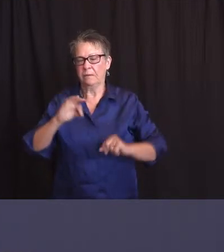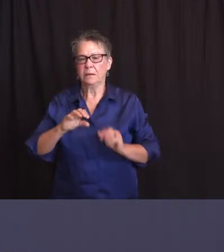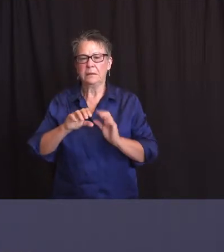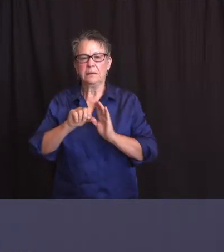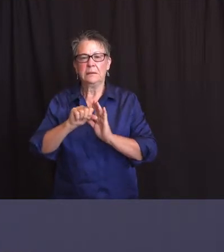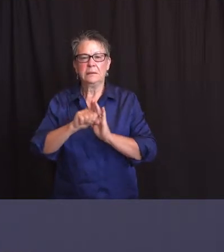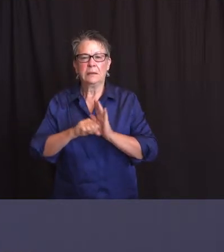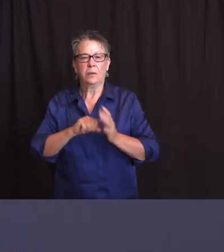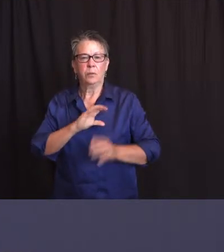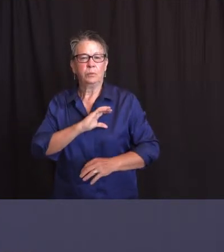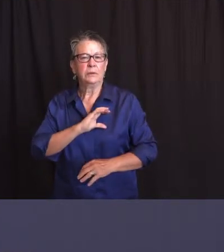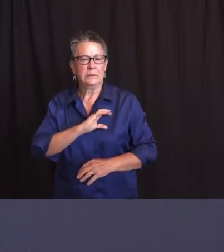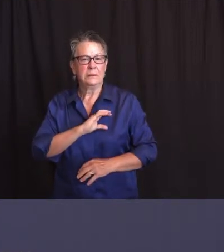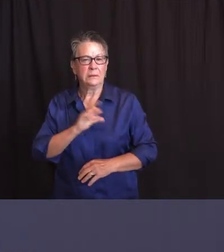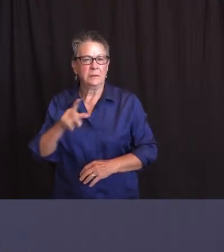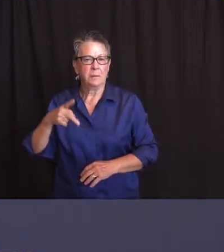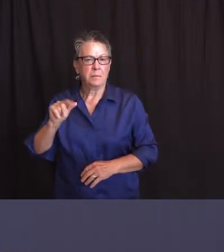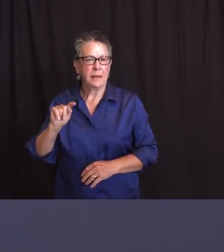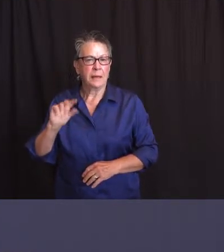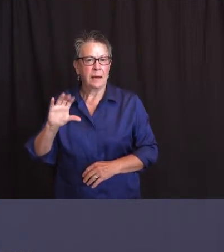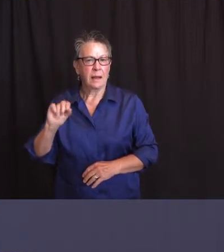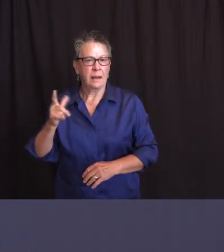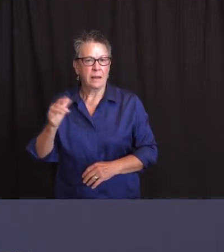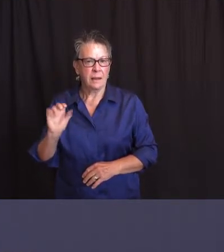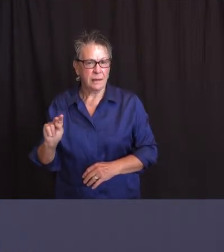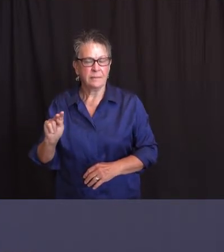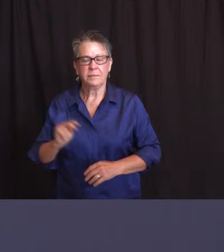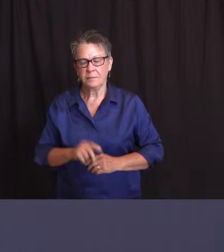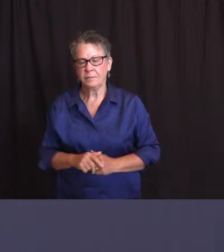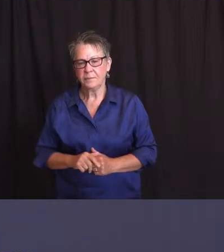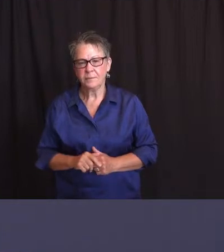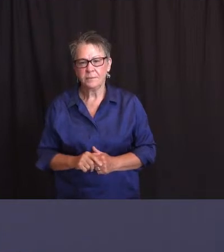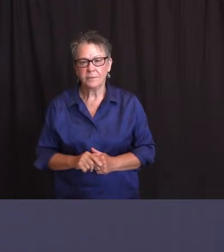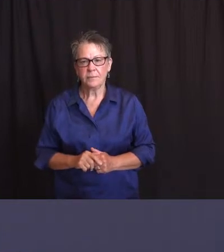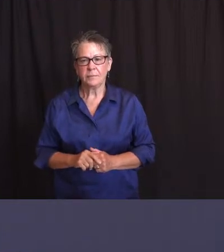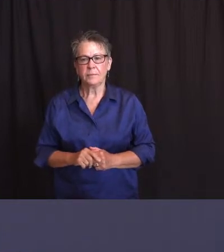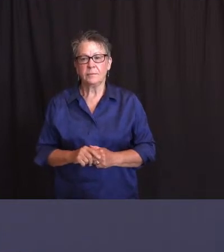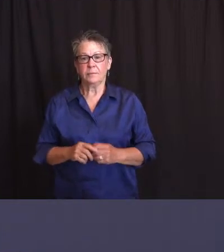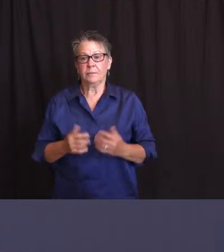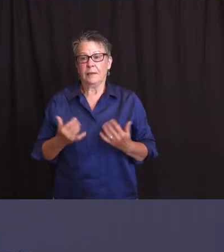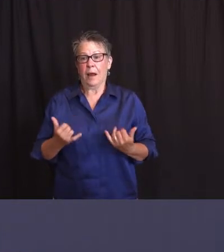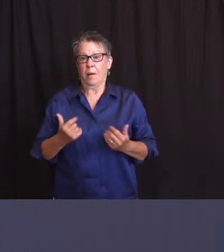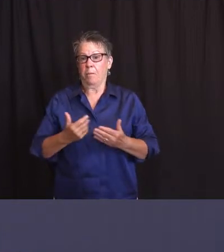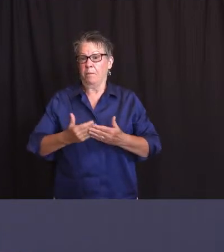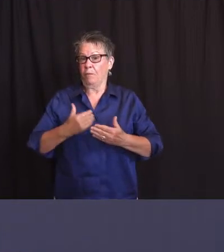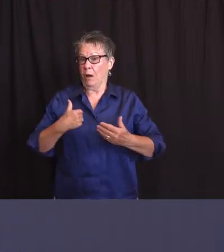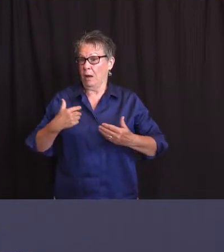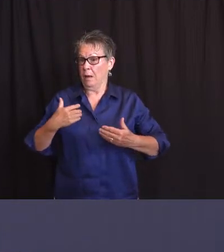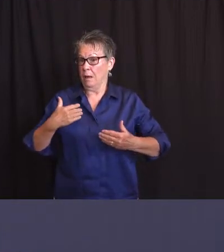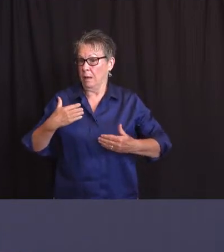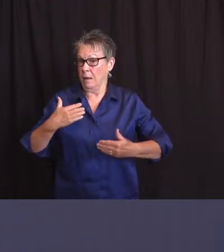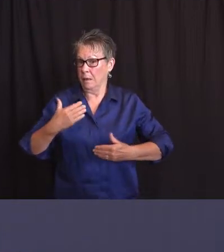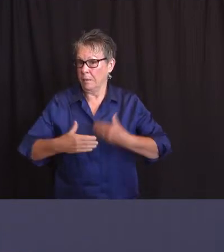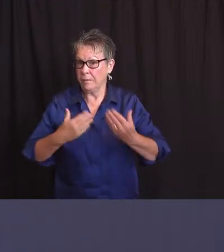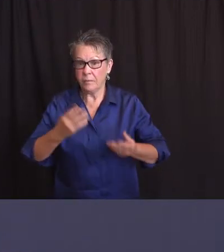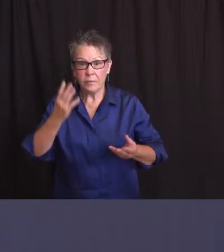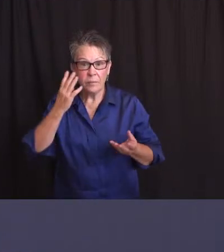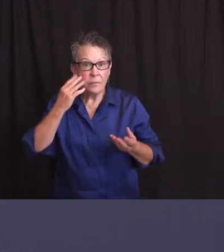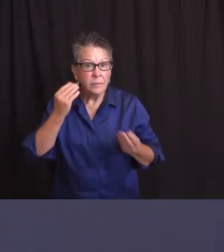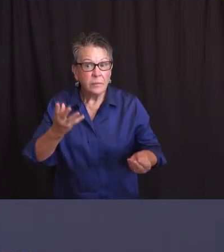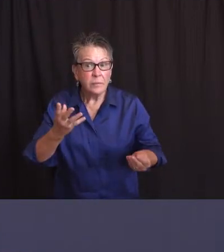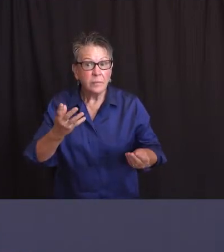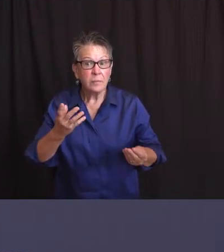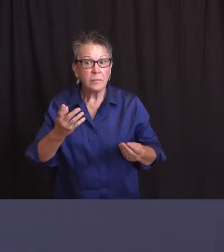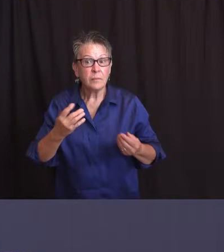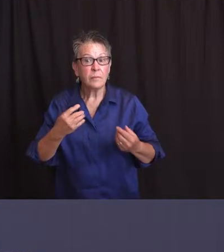thousands. Before we jump in, I had a very emotional visit to Carteret yesterday. I had